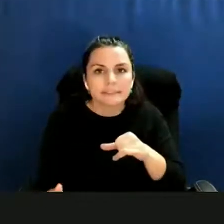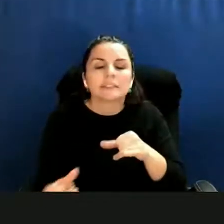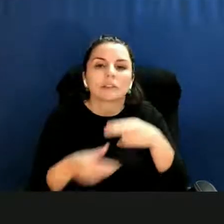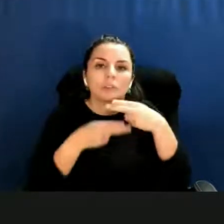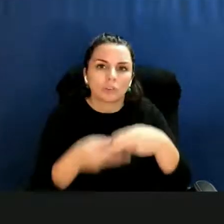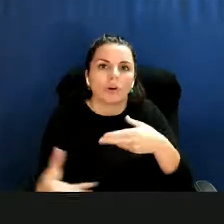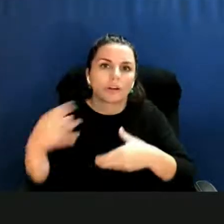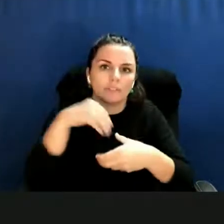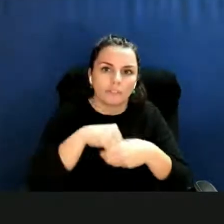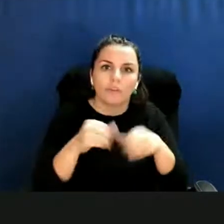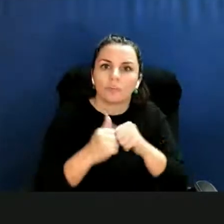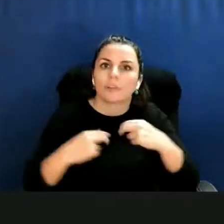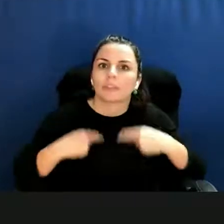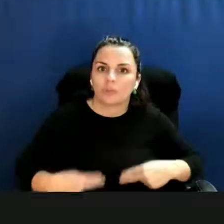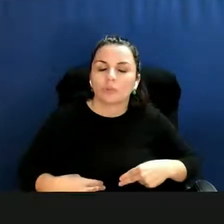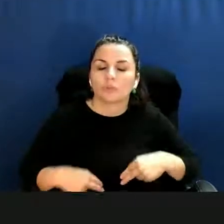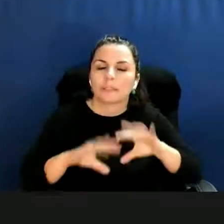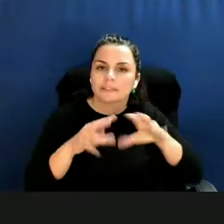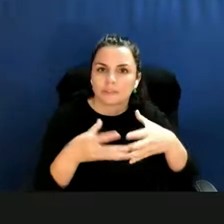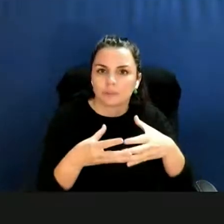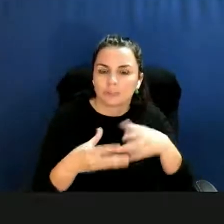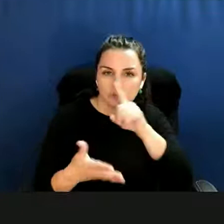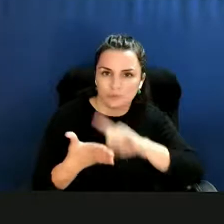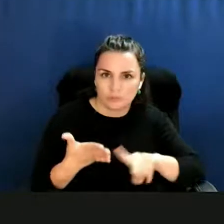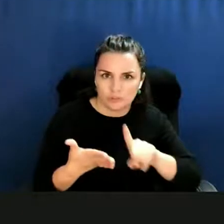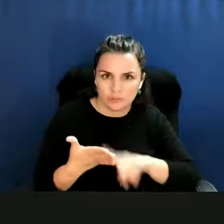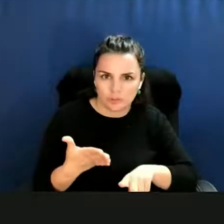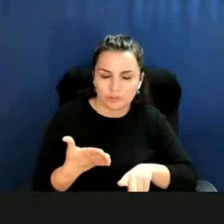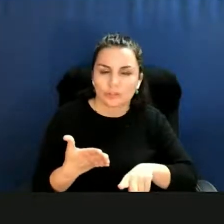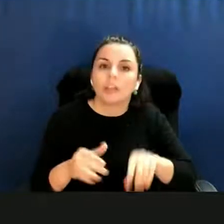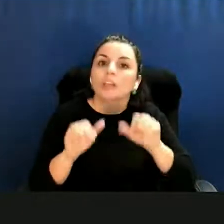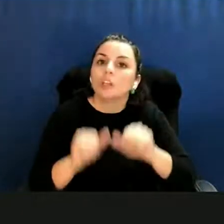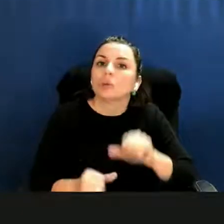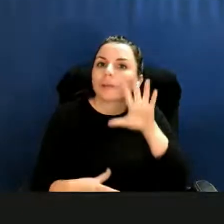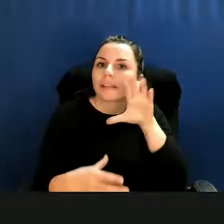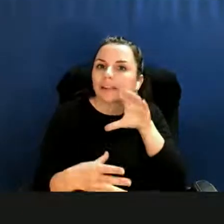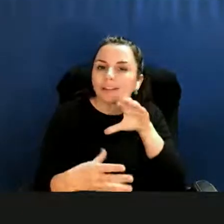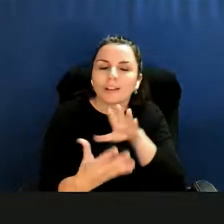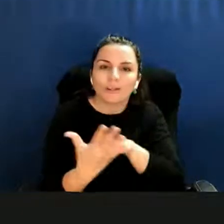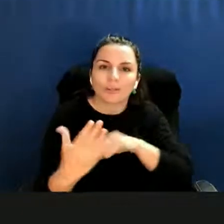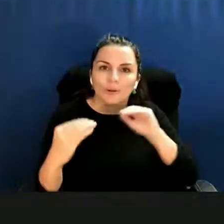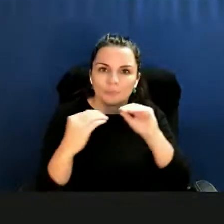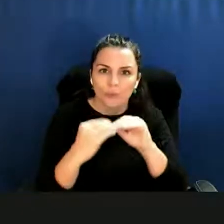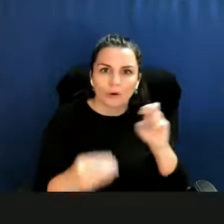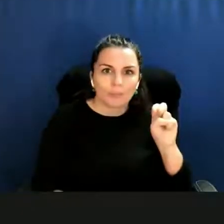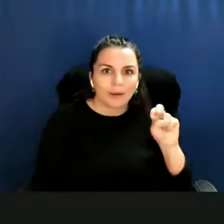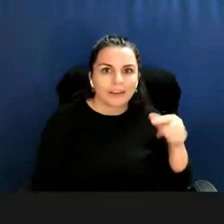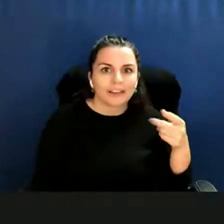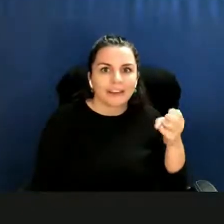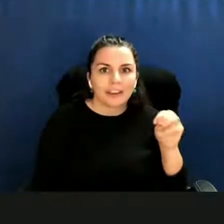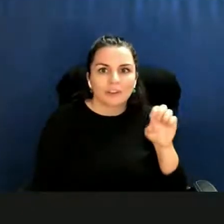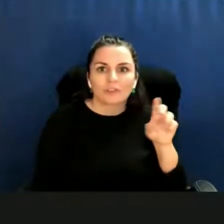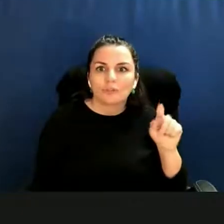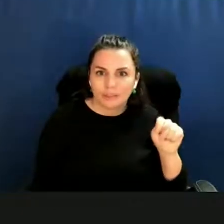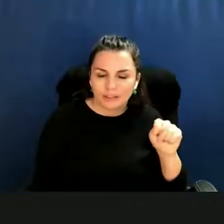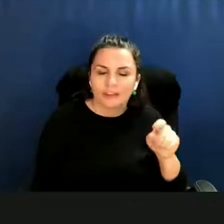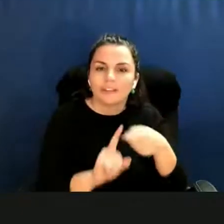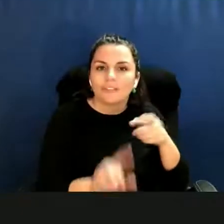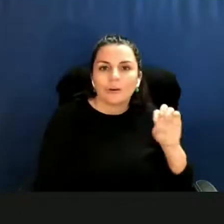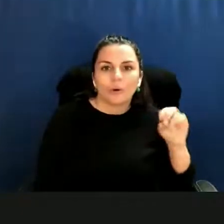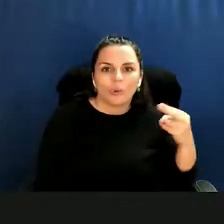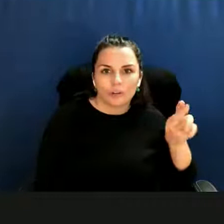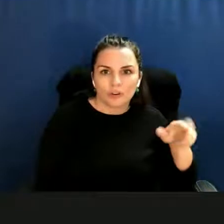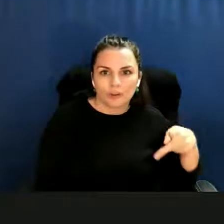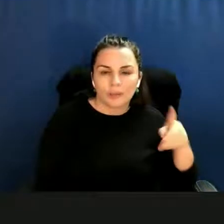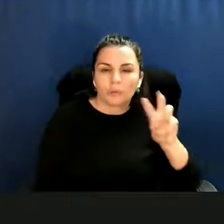human subjects research. You can learn more about engagement on the OHRP website. They do have a guidance document that